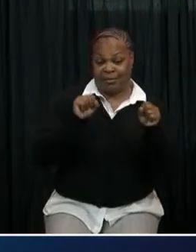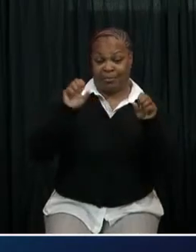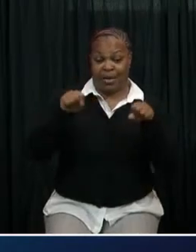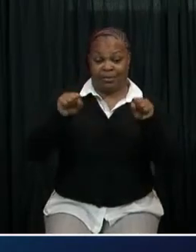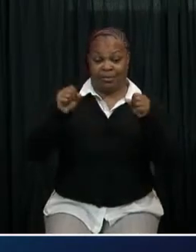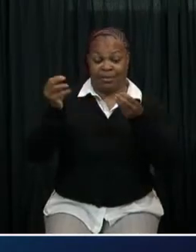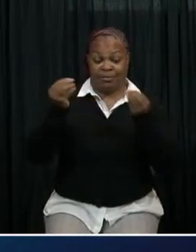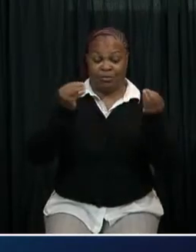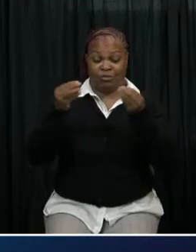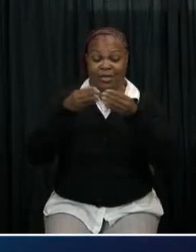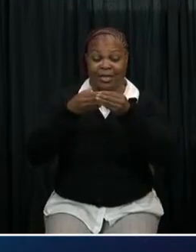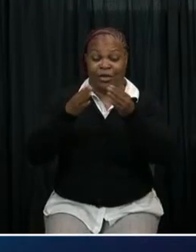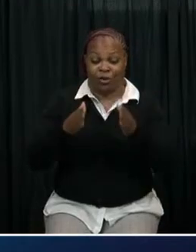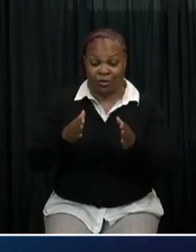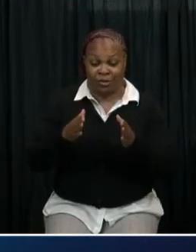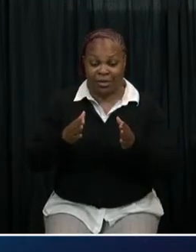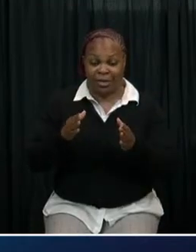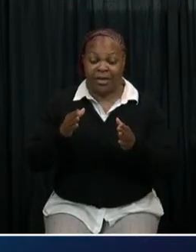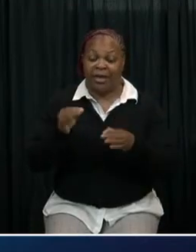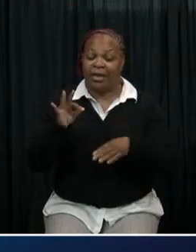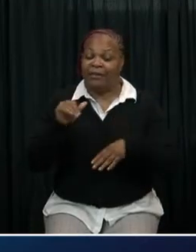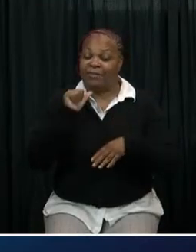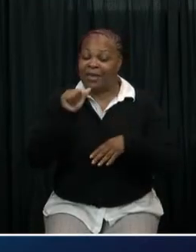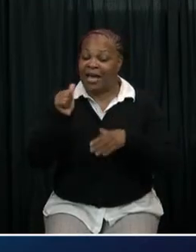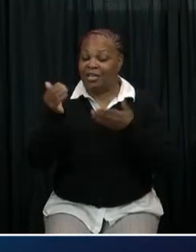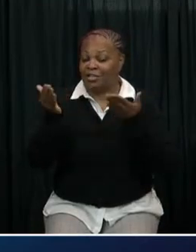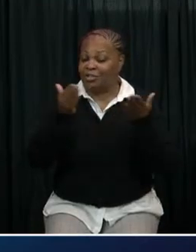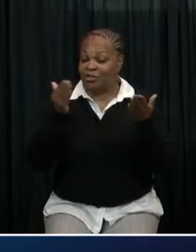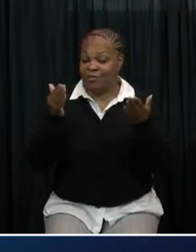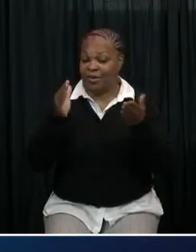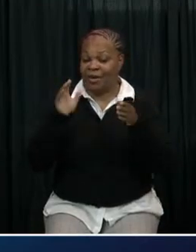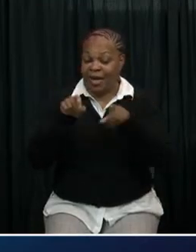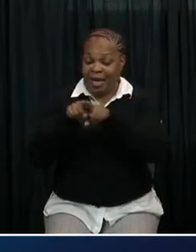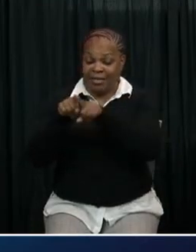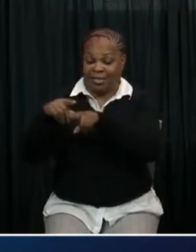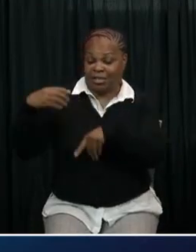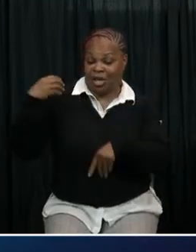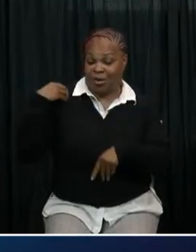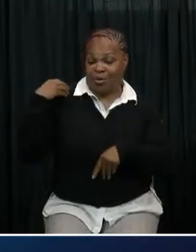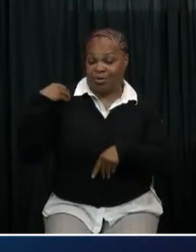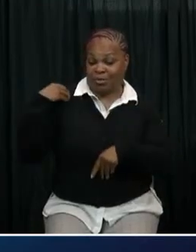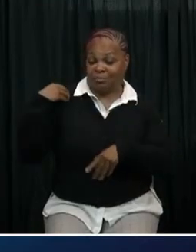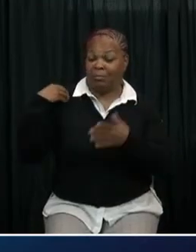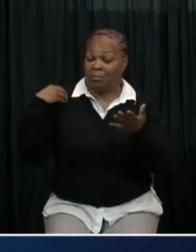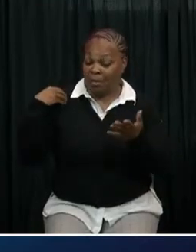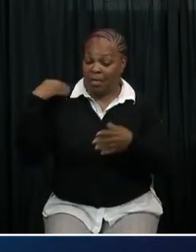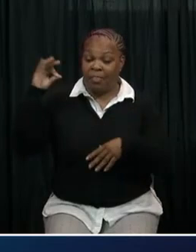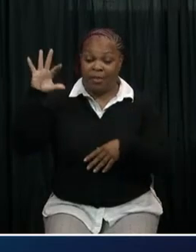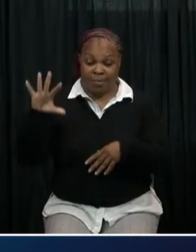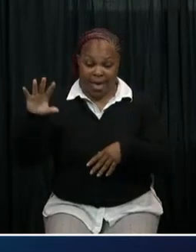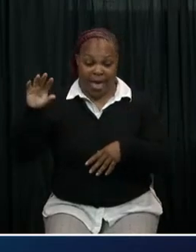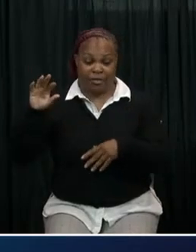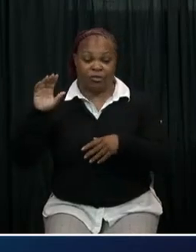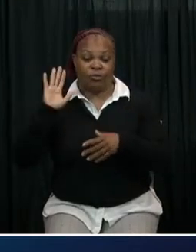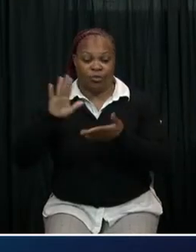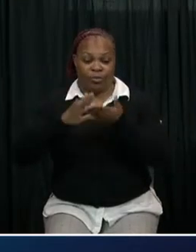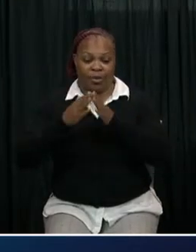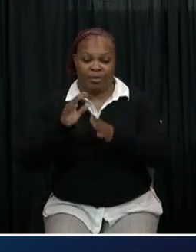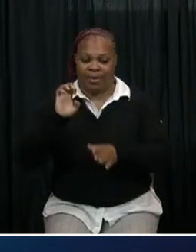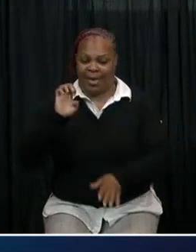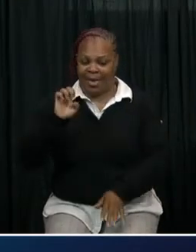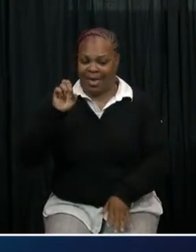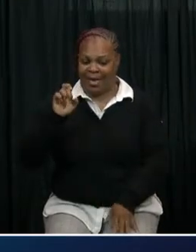Ministries leader or leaders. If not serving as the chairperson, the pastor should be an ex